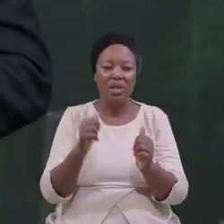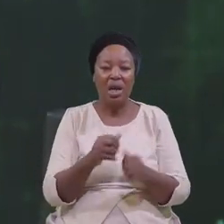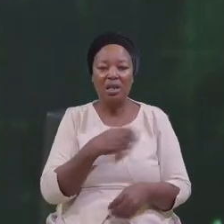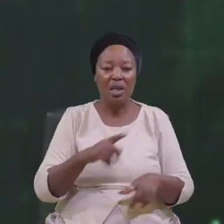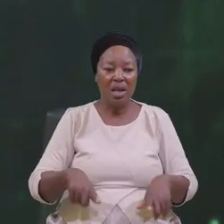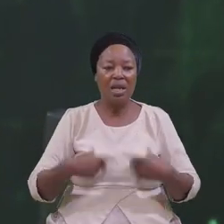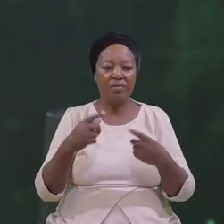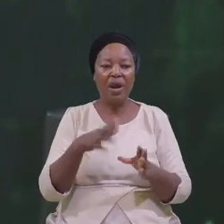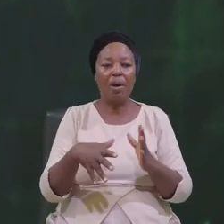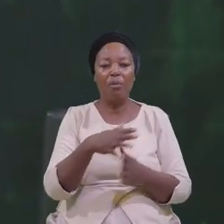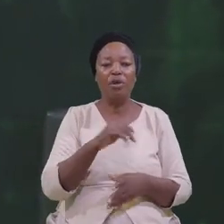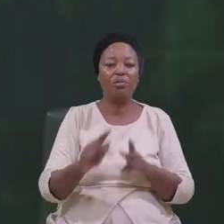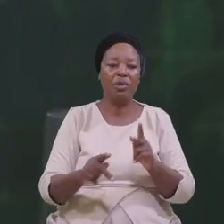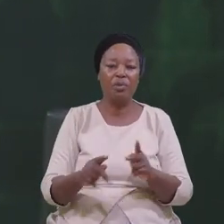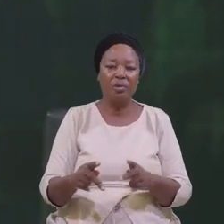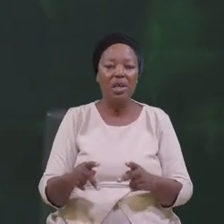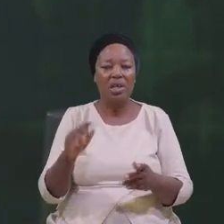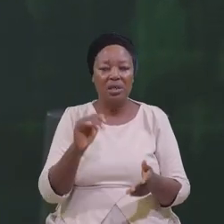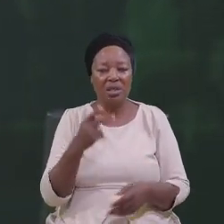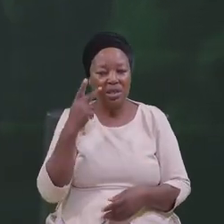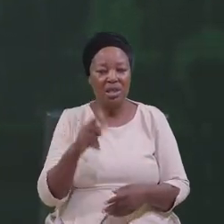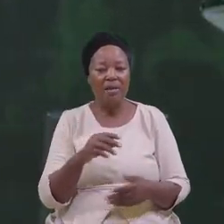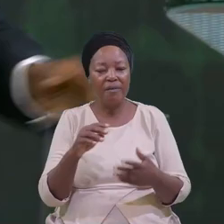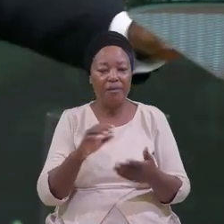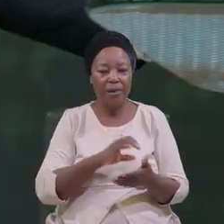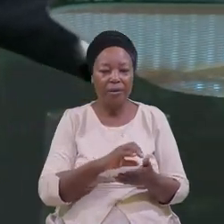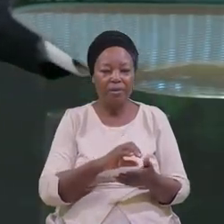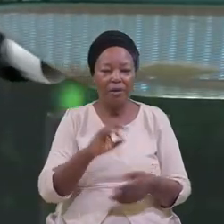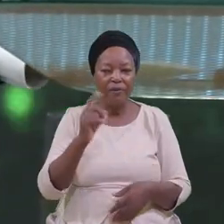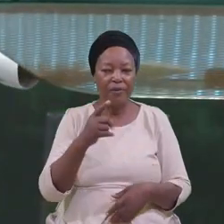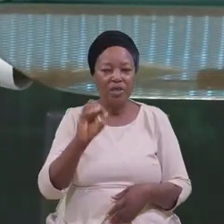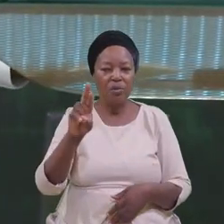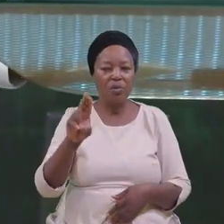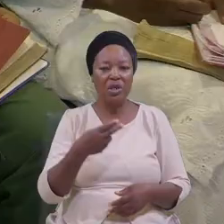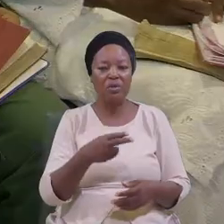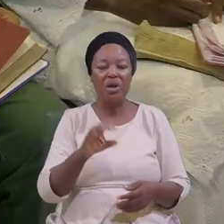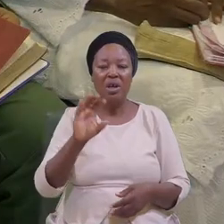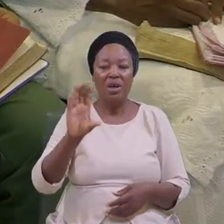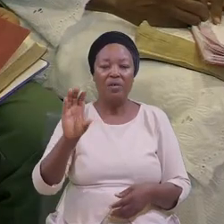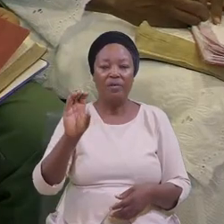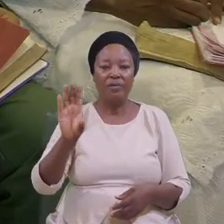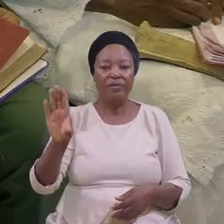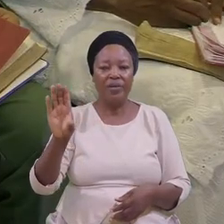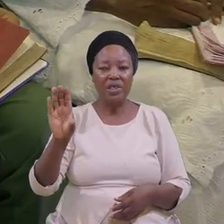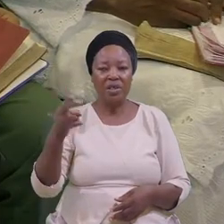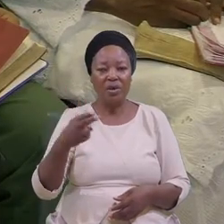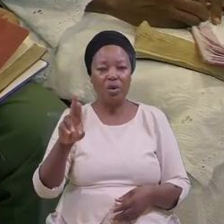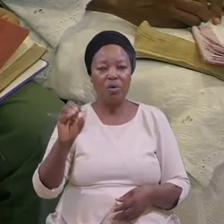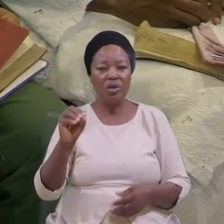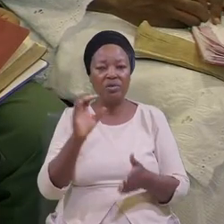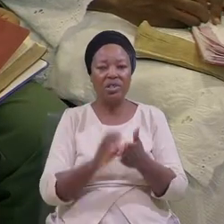Israel. Look at 1 Chronicles chapter 2. I'm reading from verse 55. 1 Chronicles chapter 2,